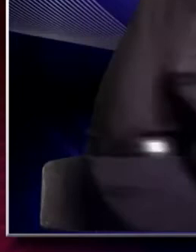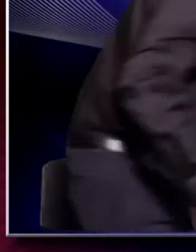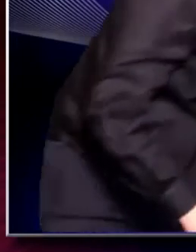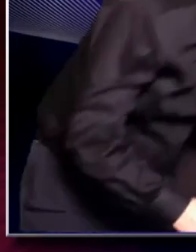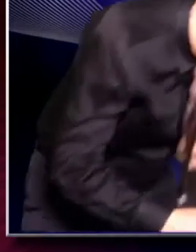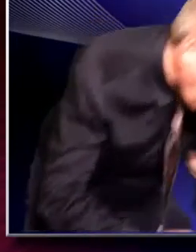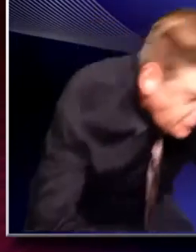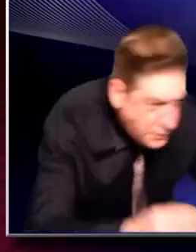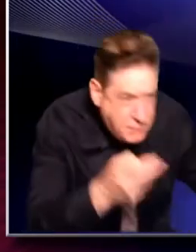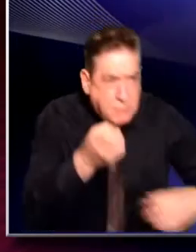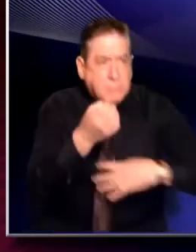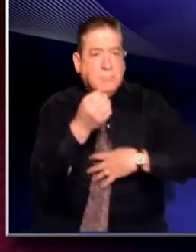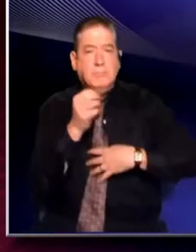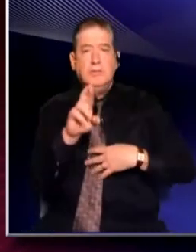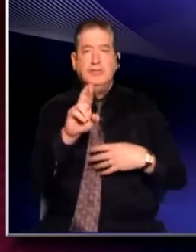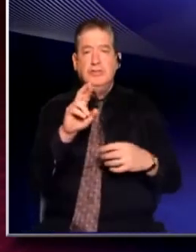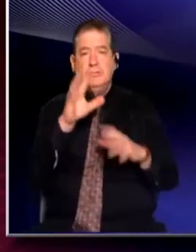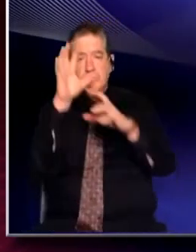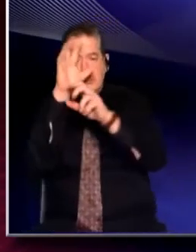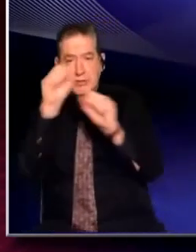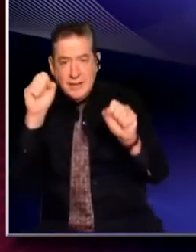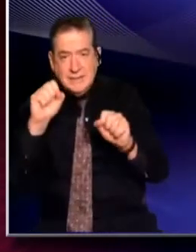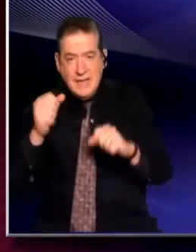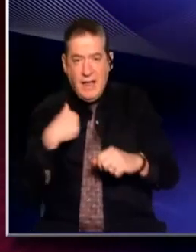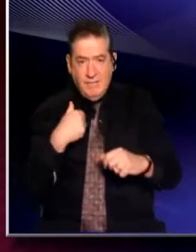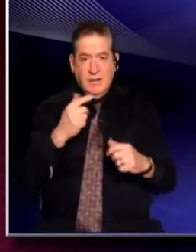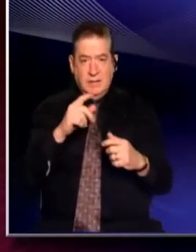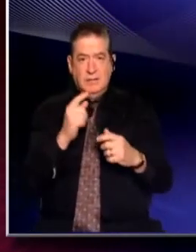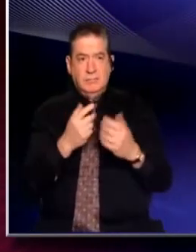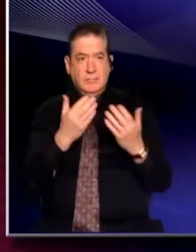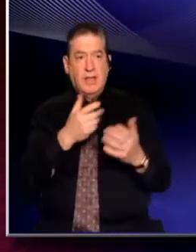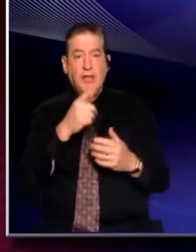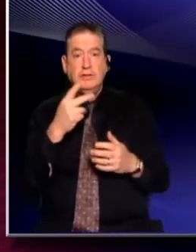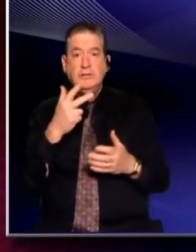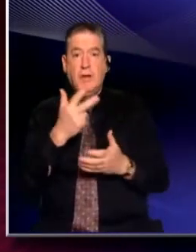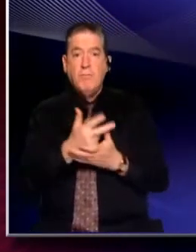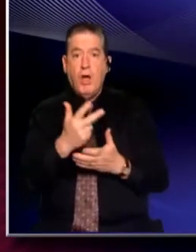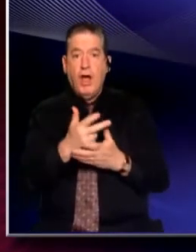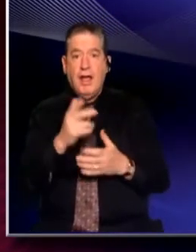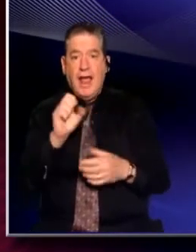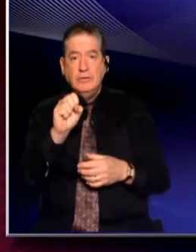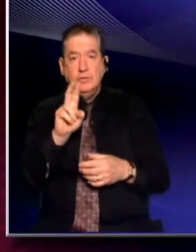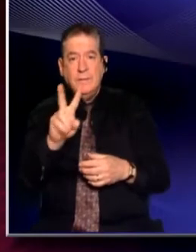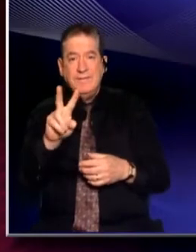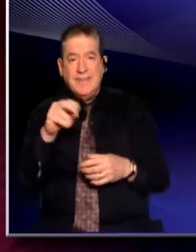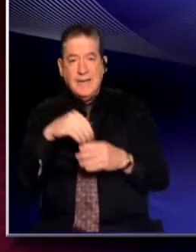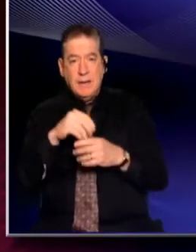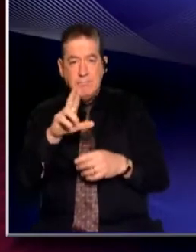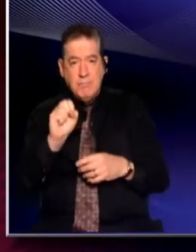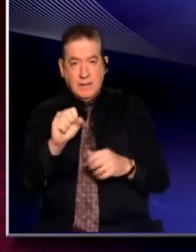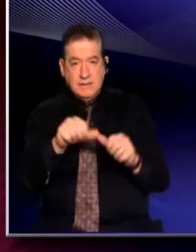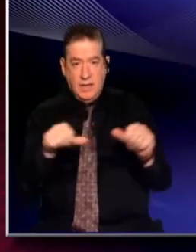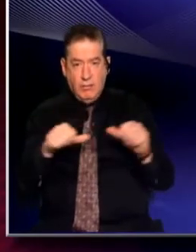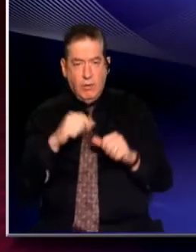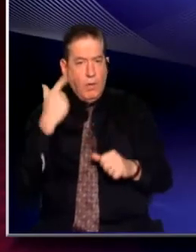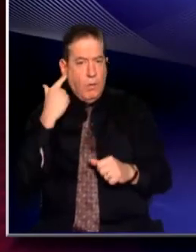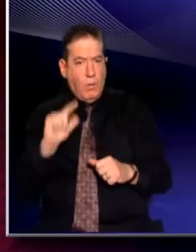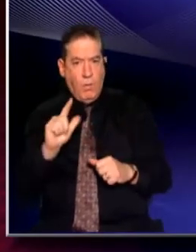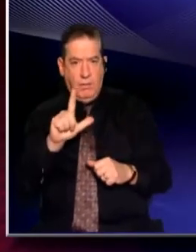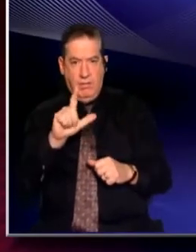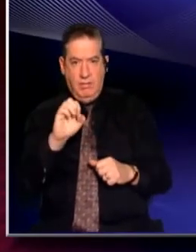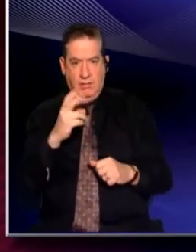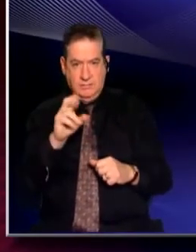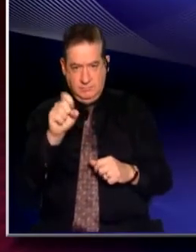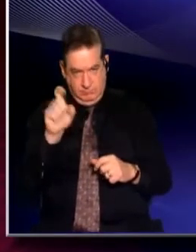a quick announcement. There is a Lexus SUV parked in the bus area. It is a gold Lexus and needs